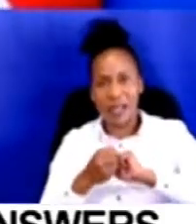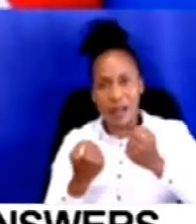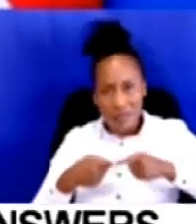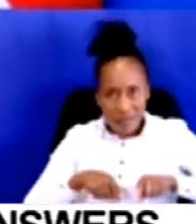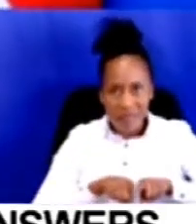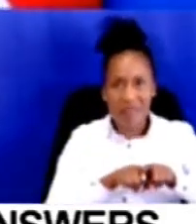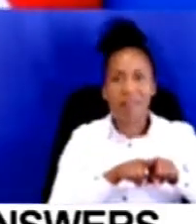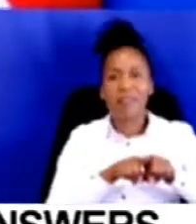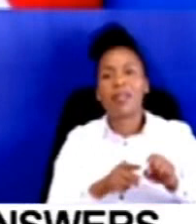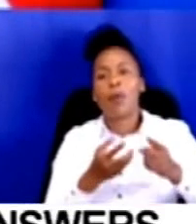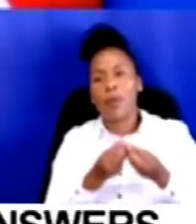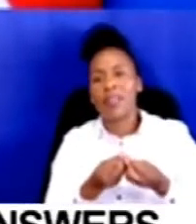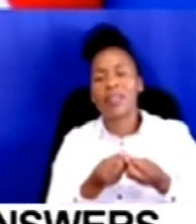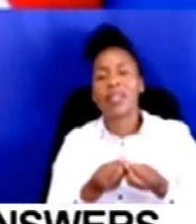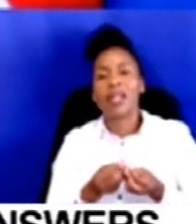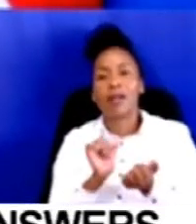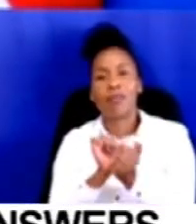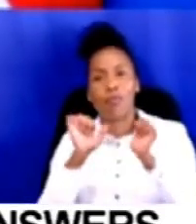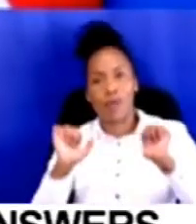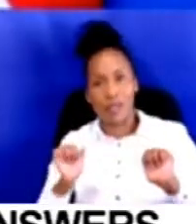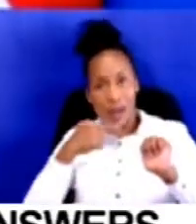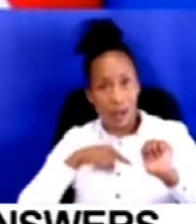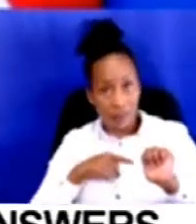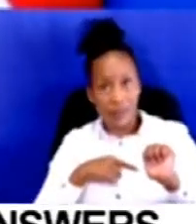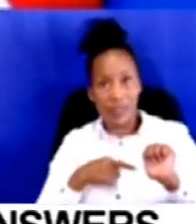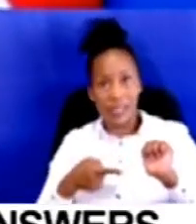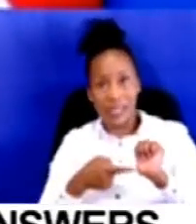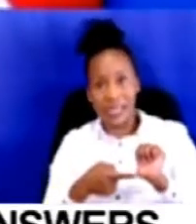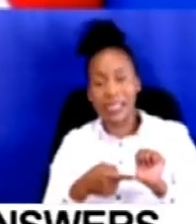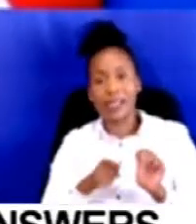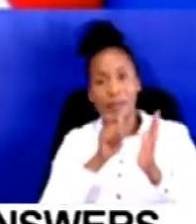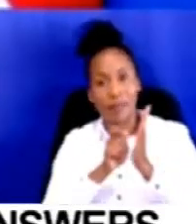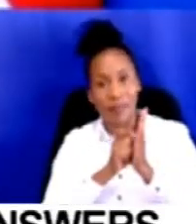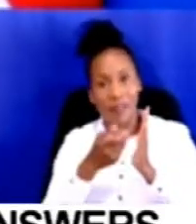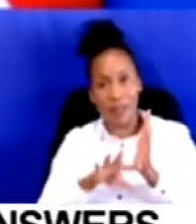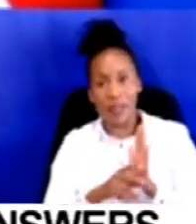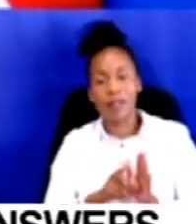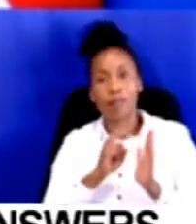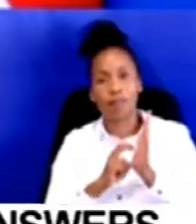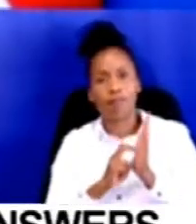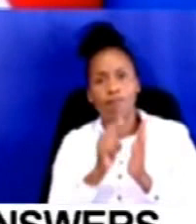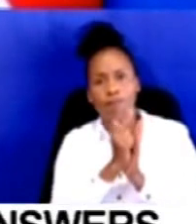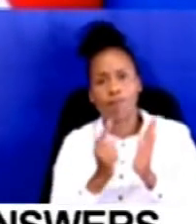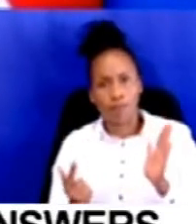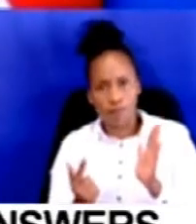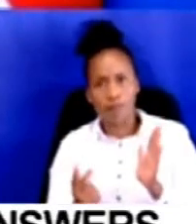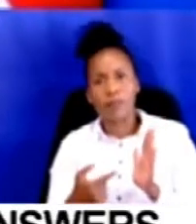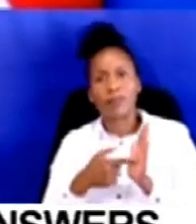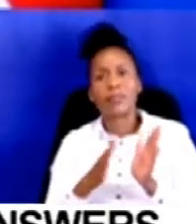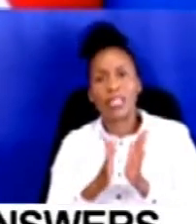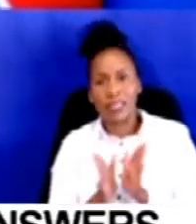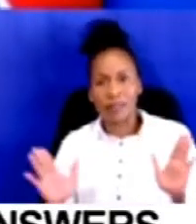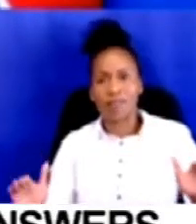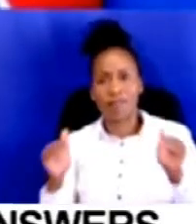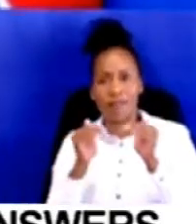dictates of our constitutional democracy that subscribes to the rule of law and equality before the law